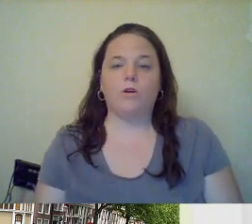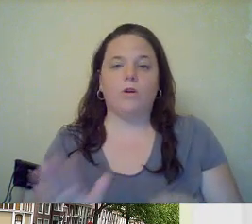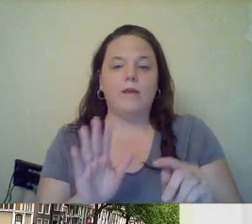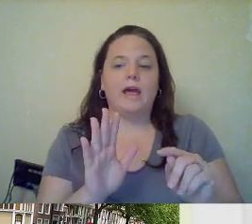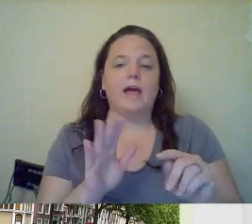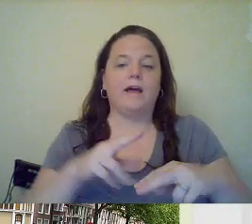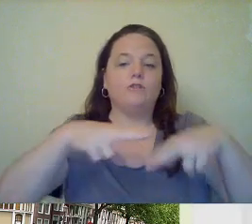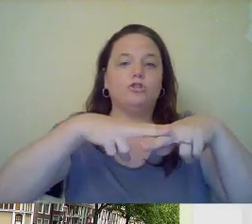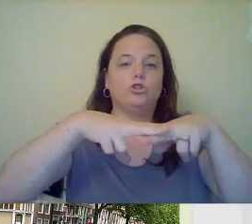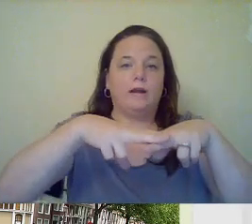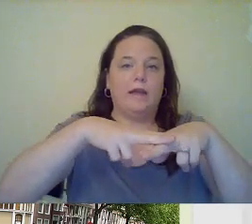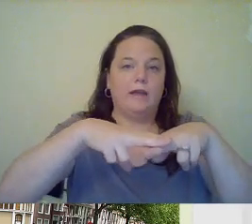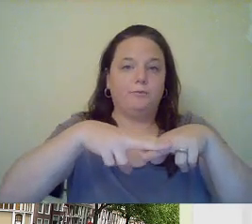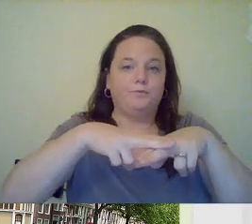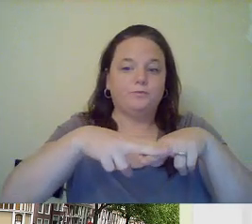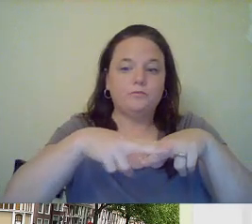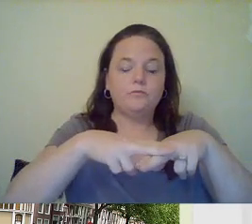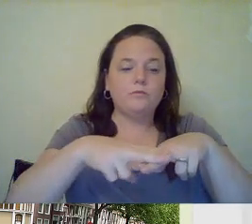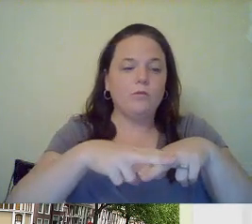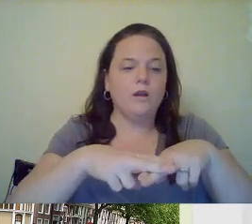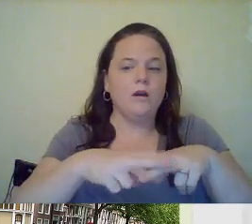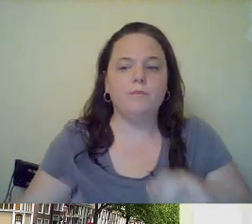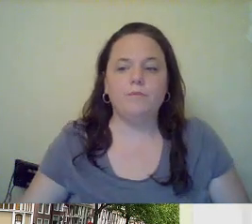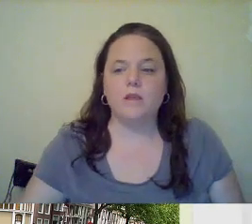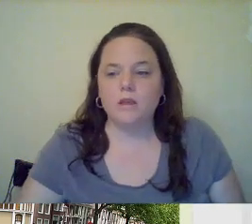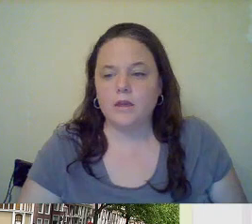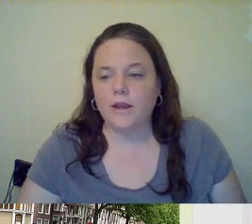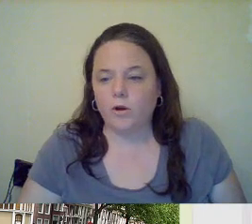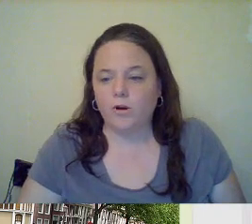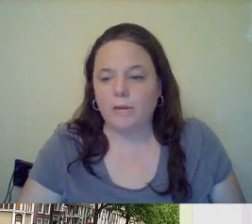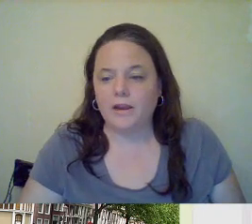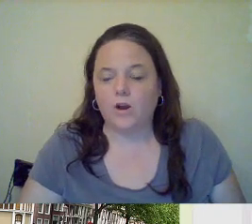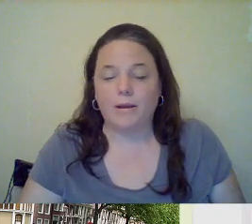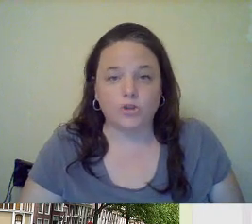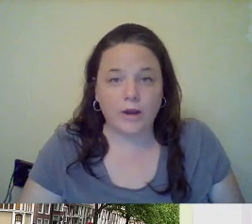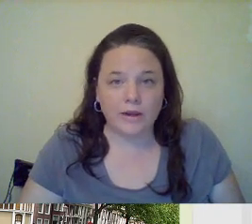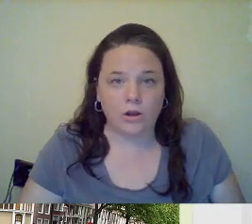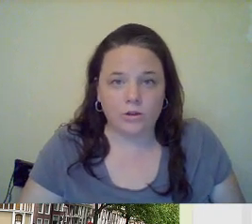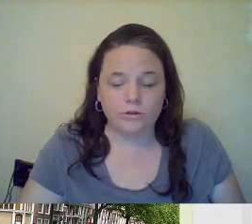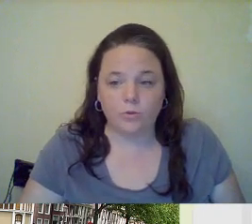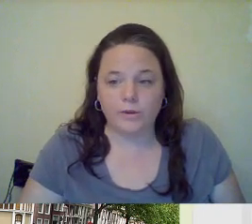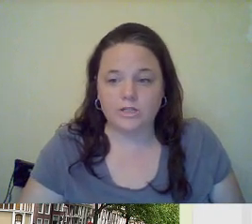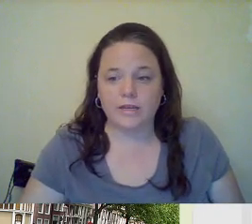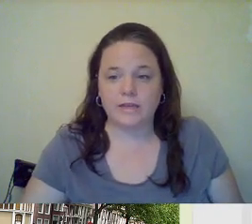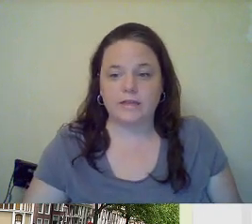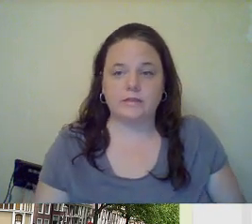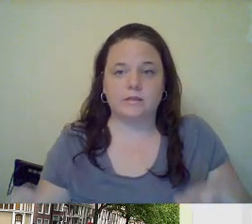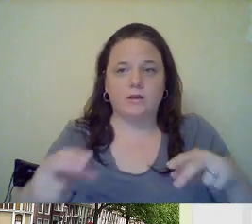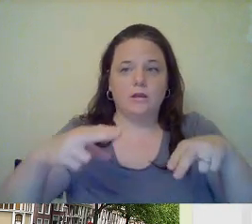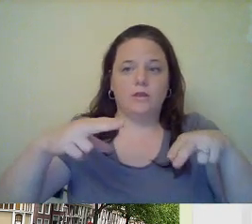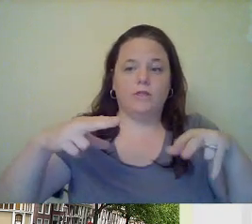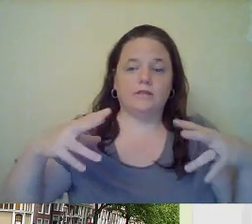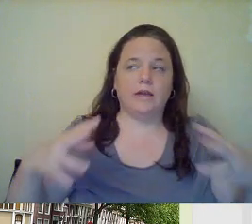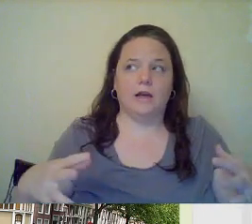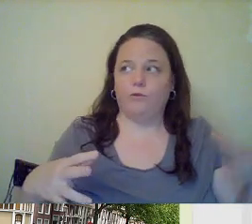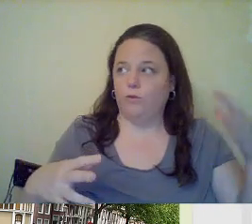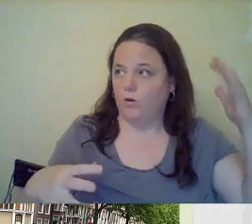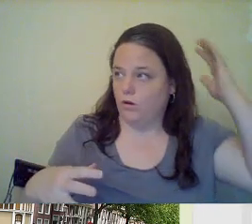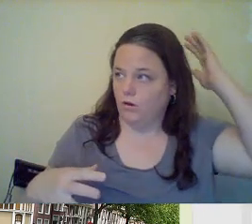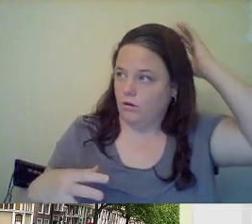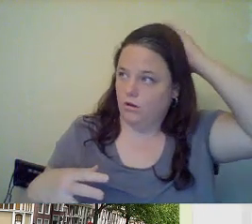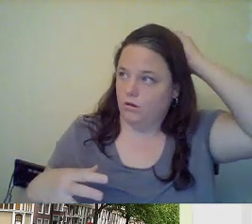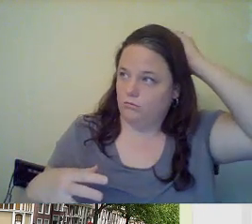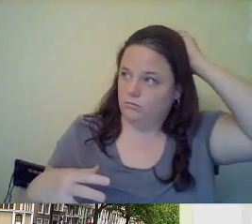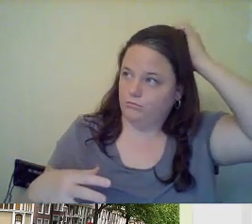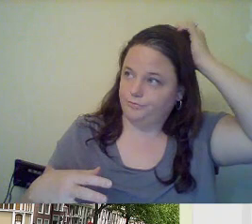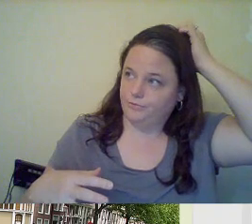right corner, we have train. Here I want to remind y'all about train gone, which is the sign